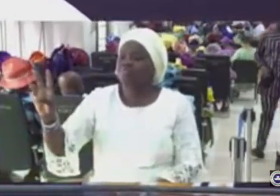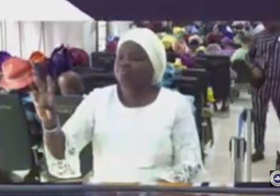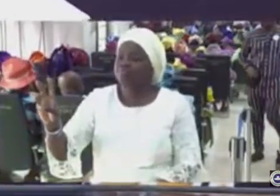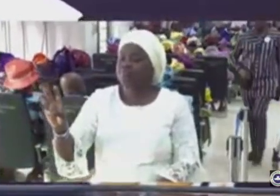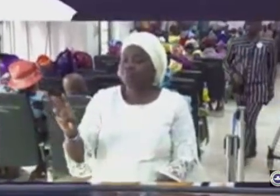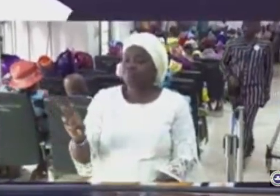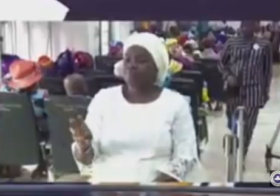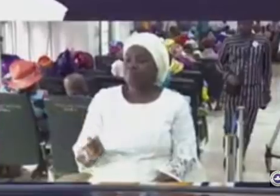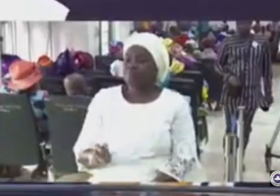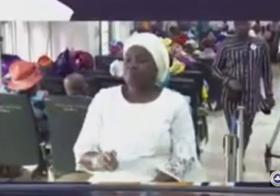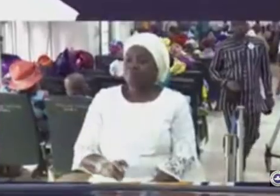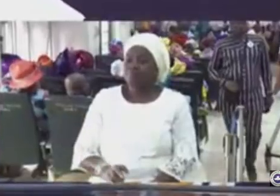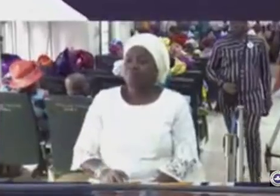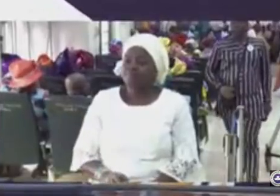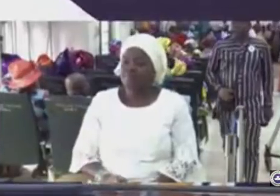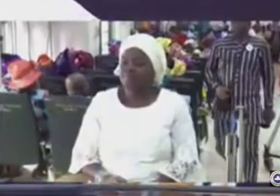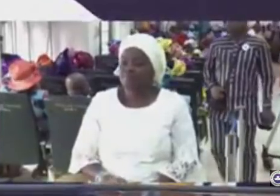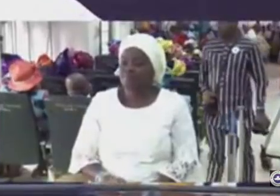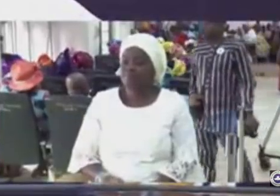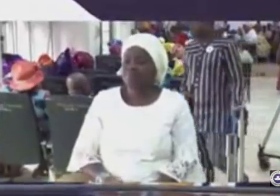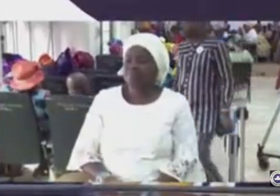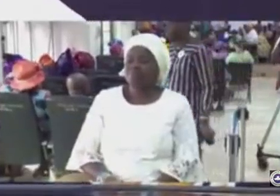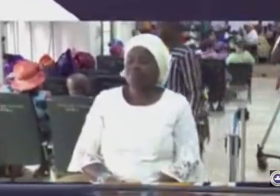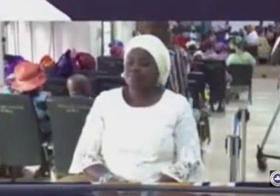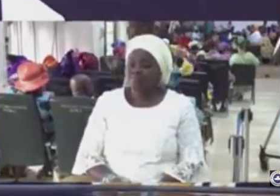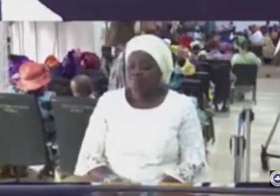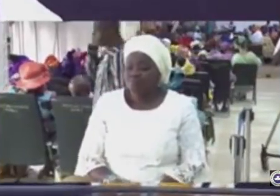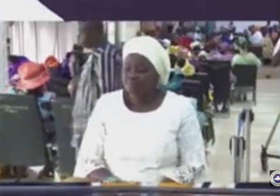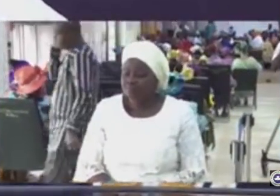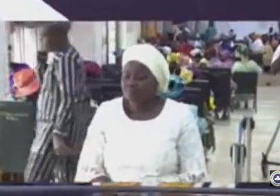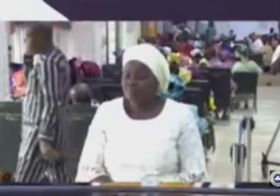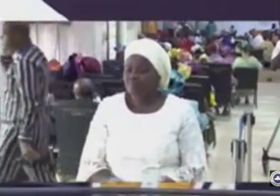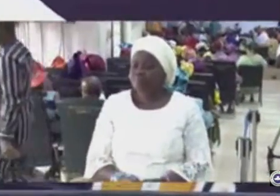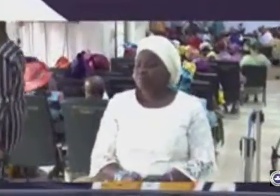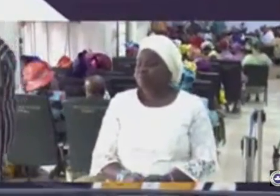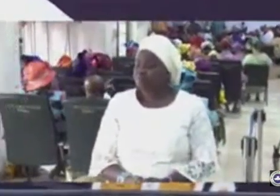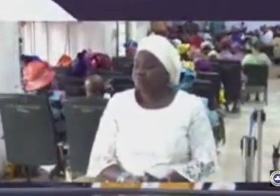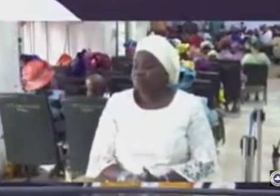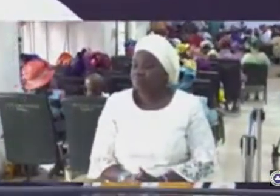I will bless the Lord at all times.